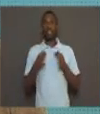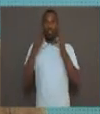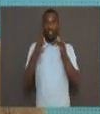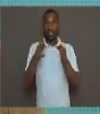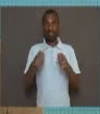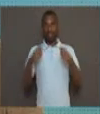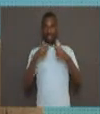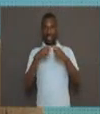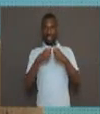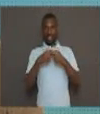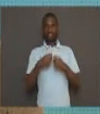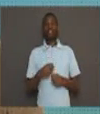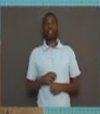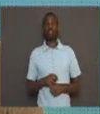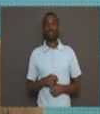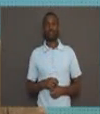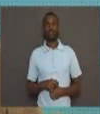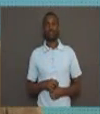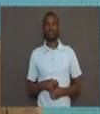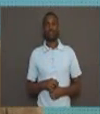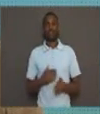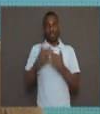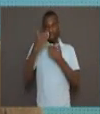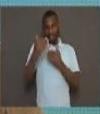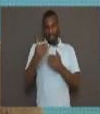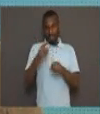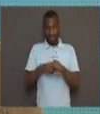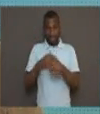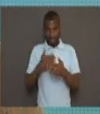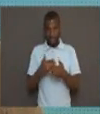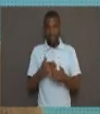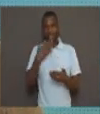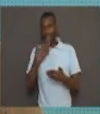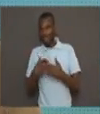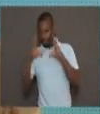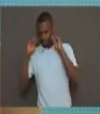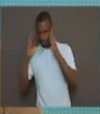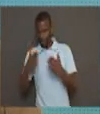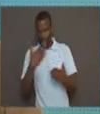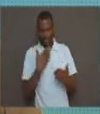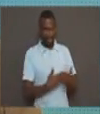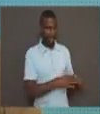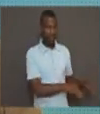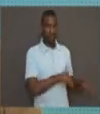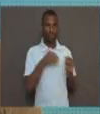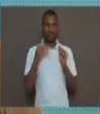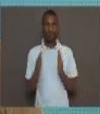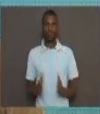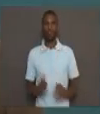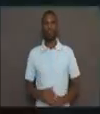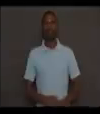of electricity. Until next time, thank you, teacher. Thank you, students.